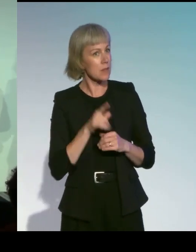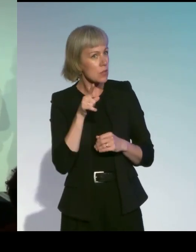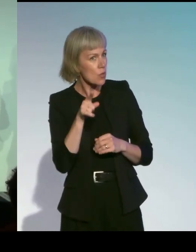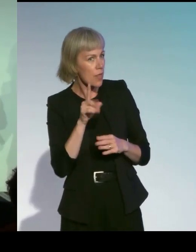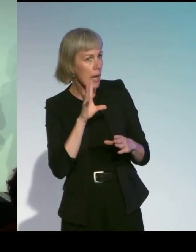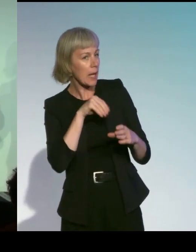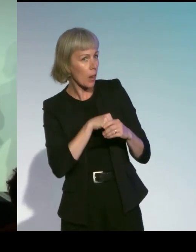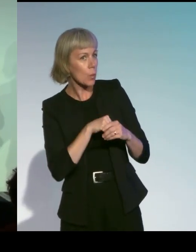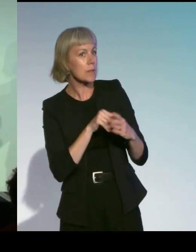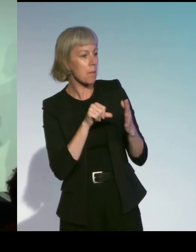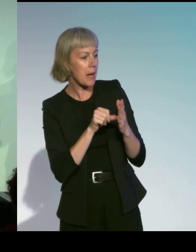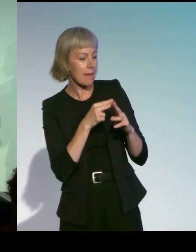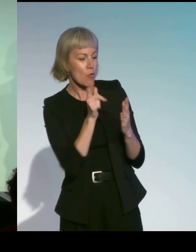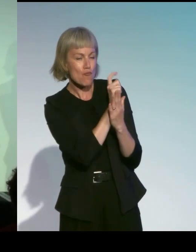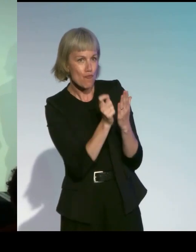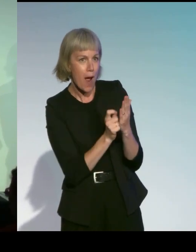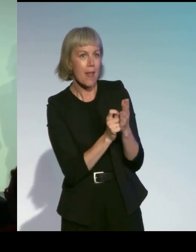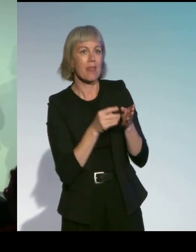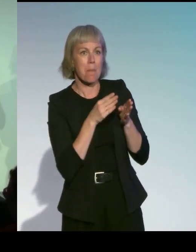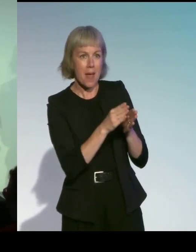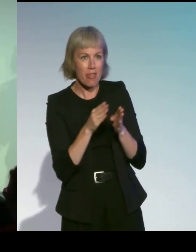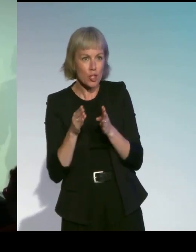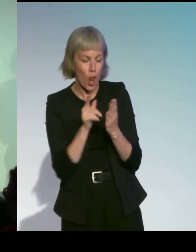money to help us write the methodology. Exactly.